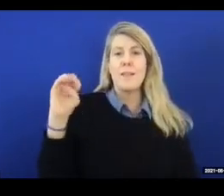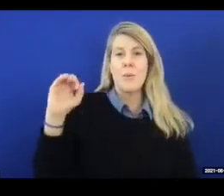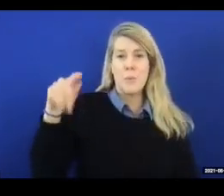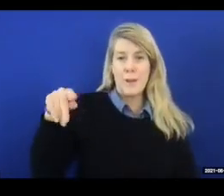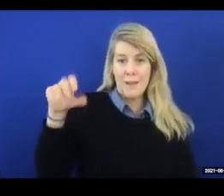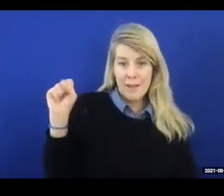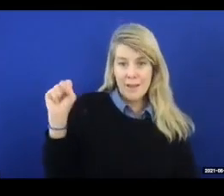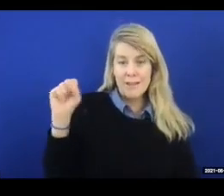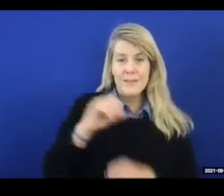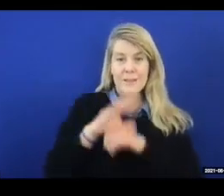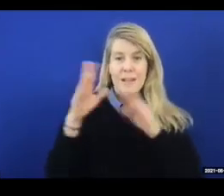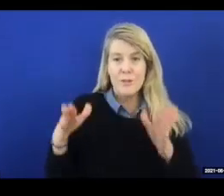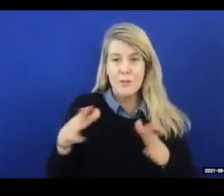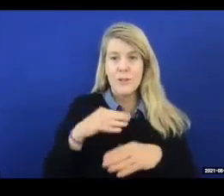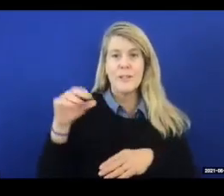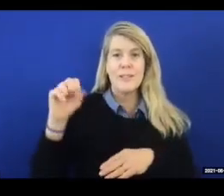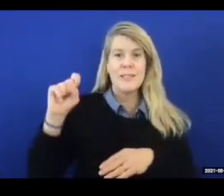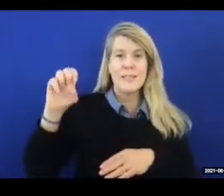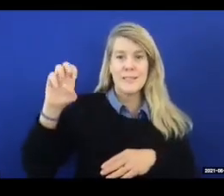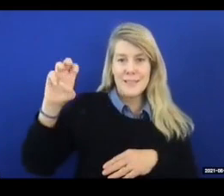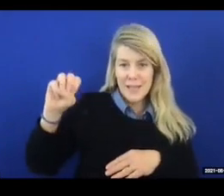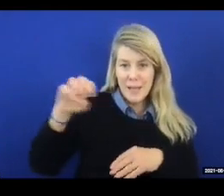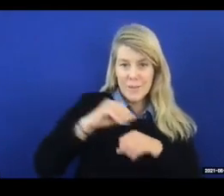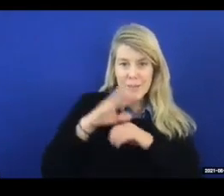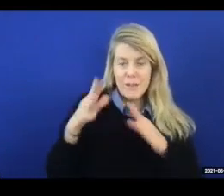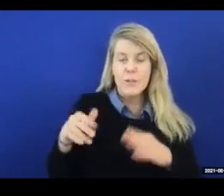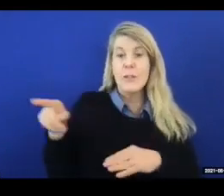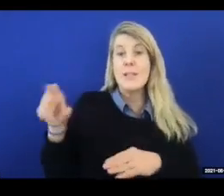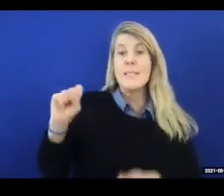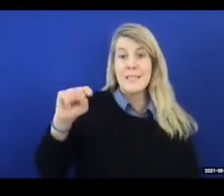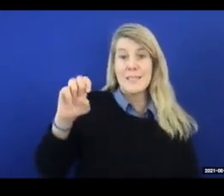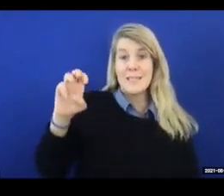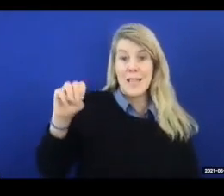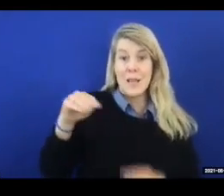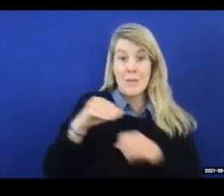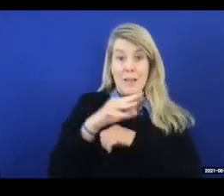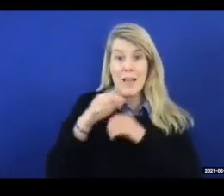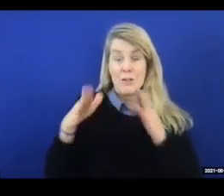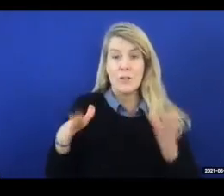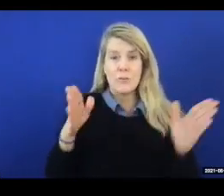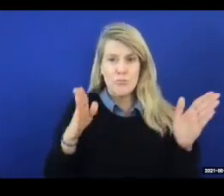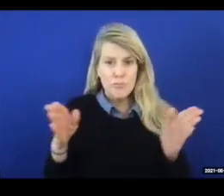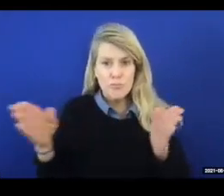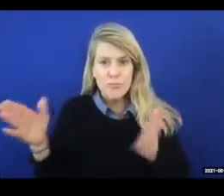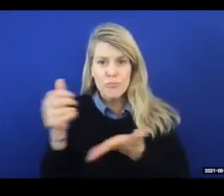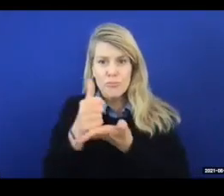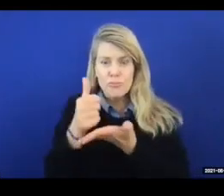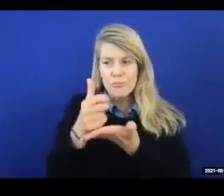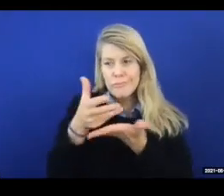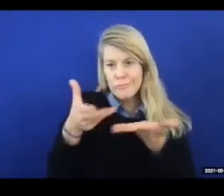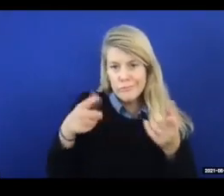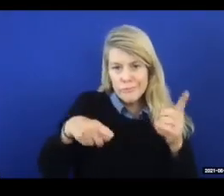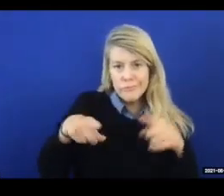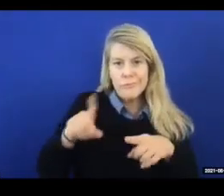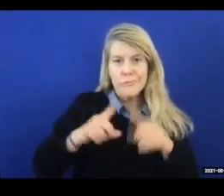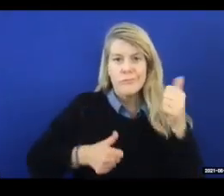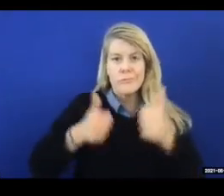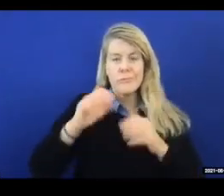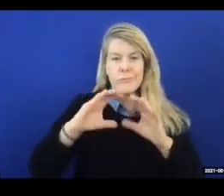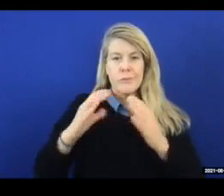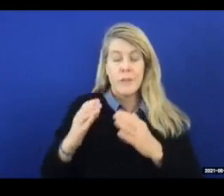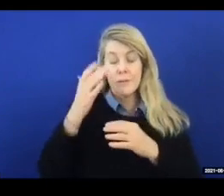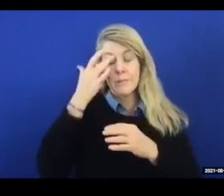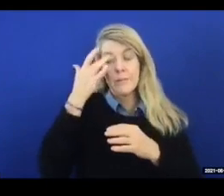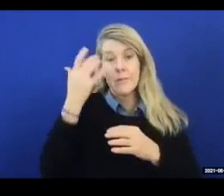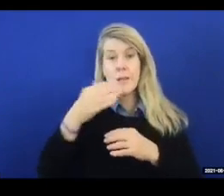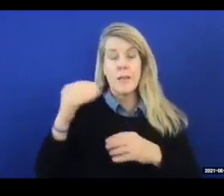counselor and a STEM counselor. For my STEM counselor, he definitely helped me in planning out all my classes, and my EOPS counselors